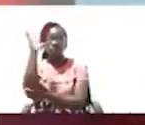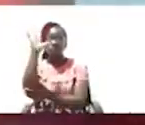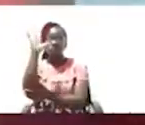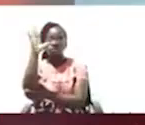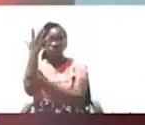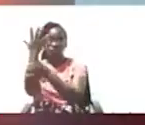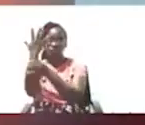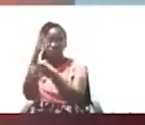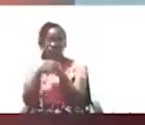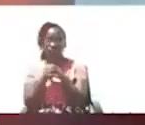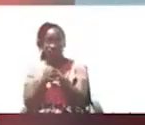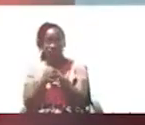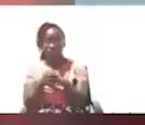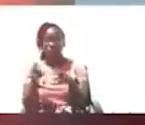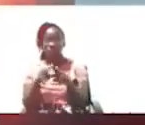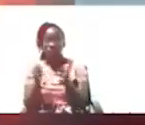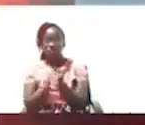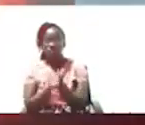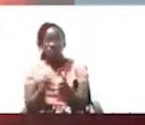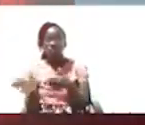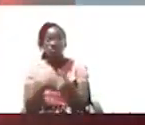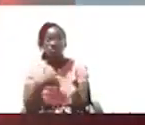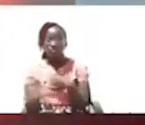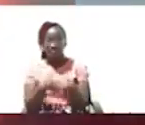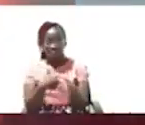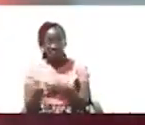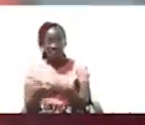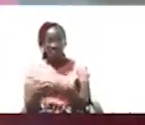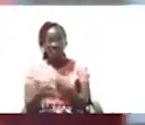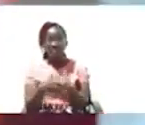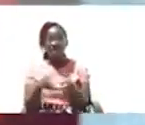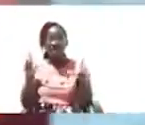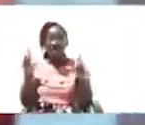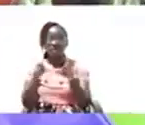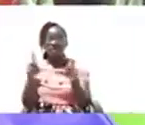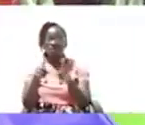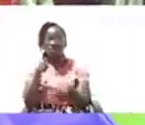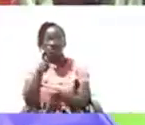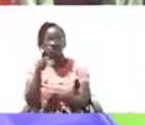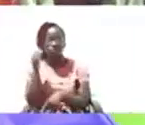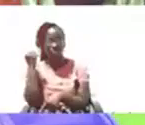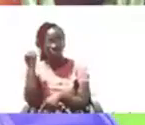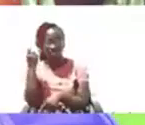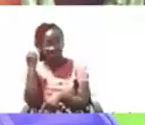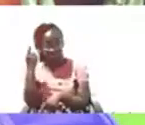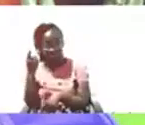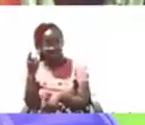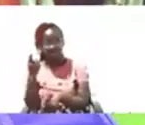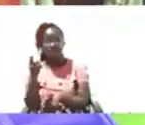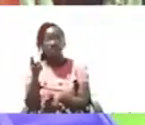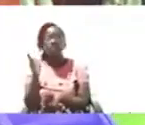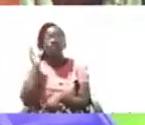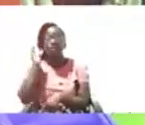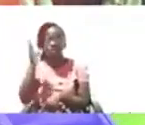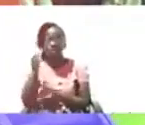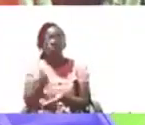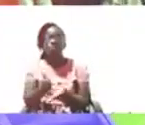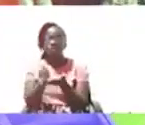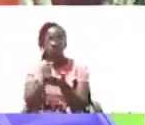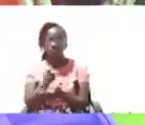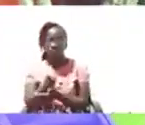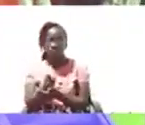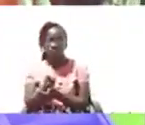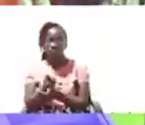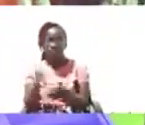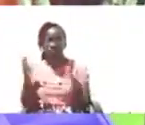bia wo kanu. Christu aye asori adum kase bia ebiwaha. Whatever language you speak.